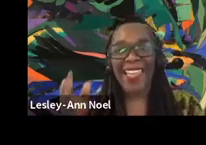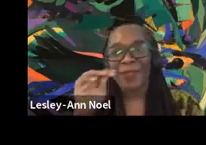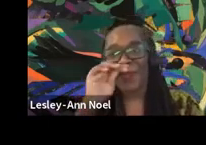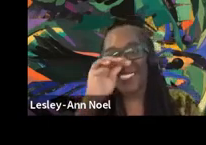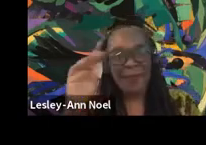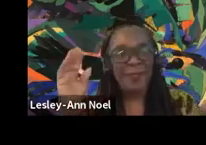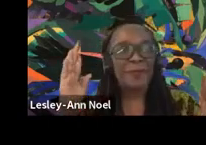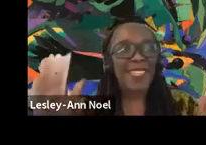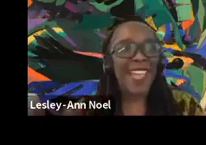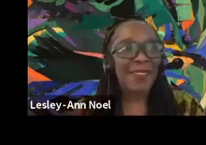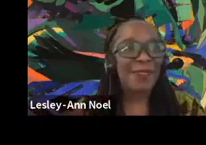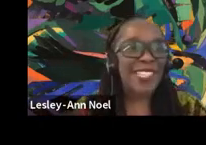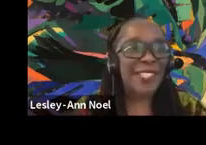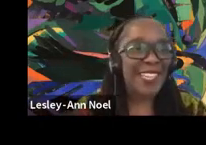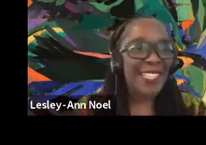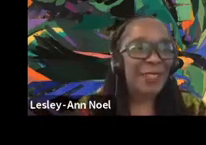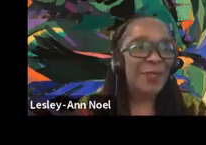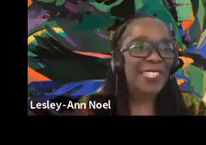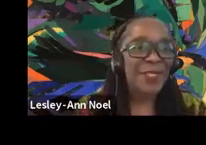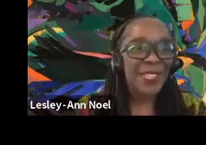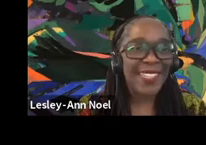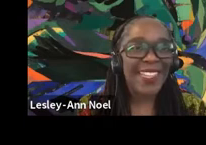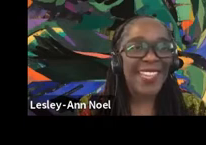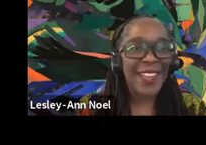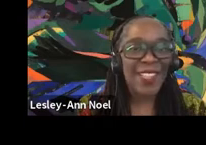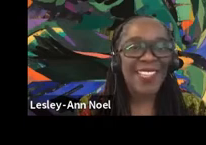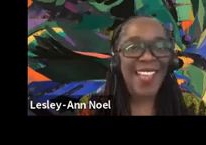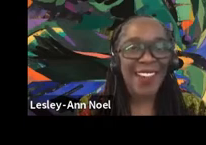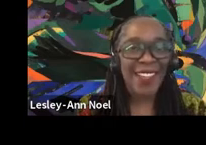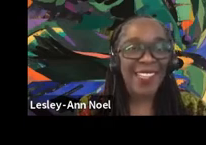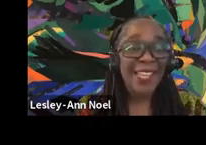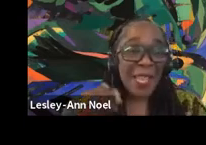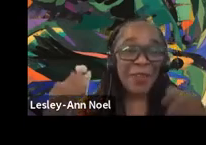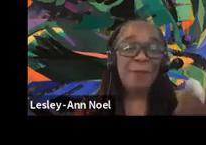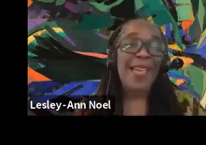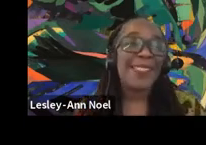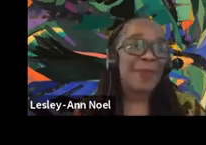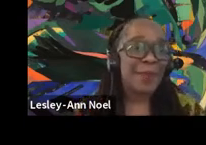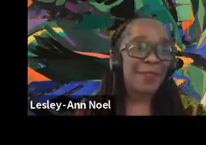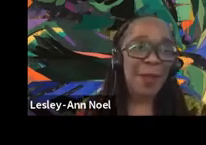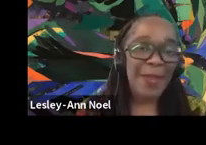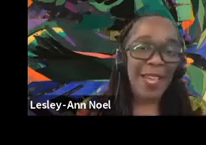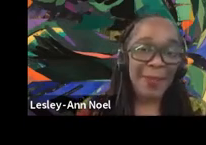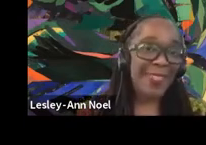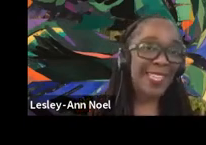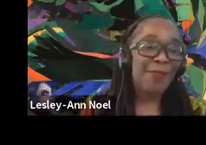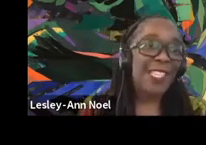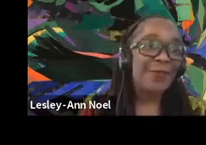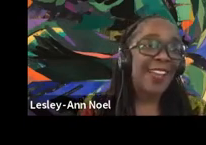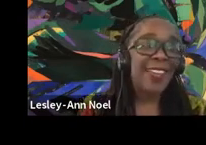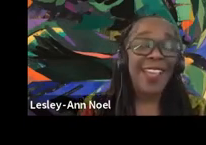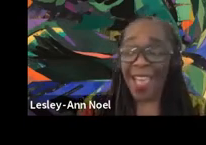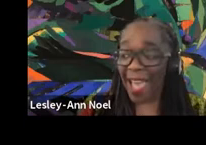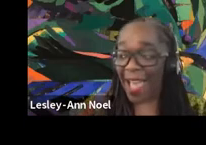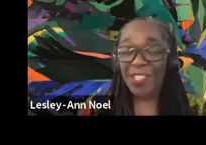I liked what seemed to be kind of justification for disorder and chaos and anarchy, you know, by somebody from like